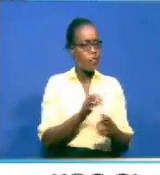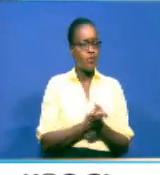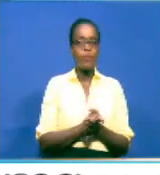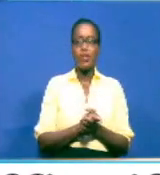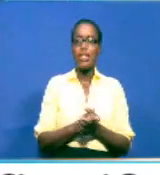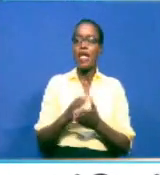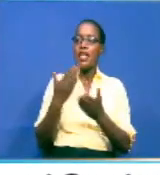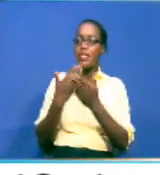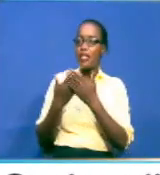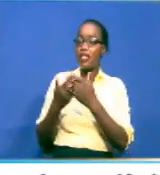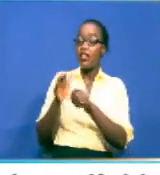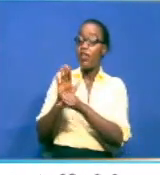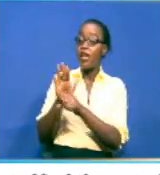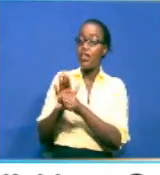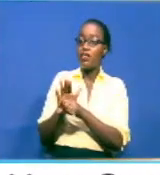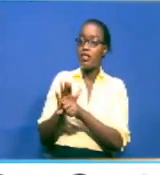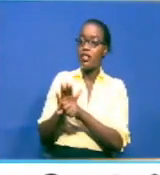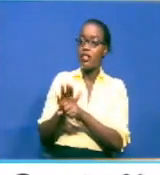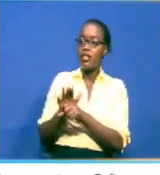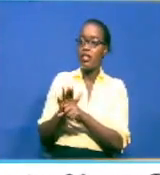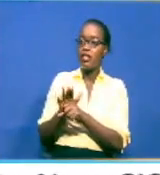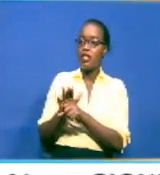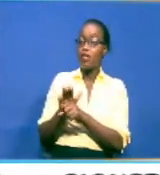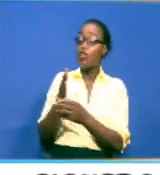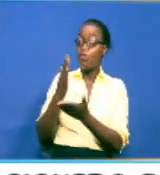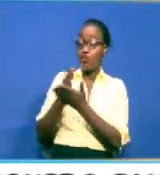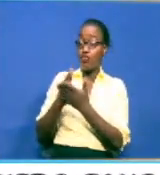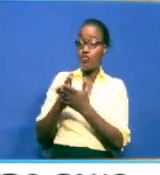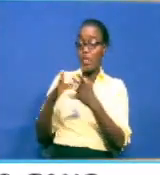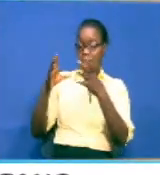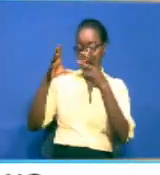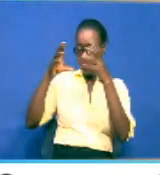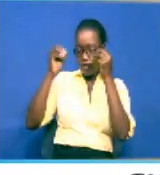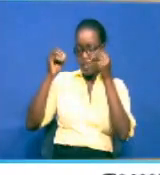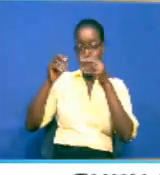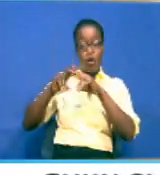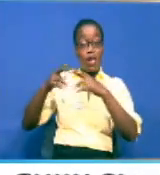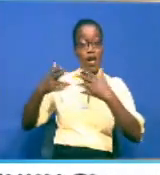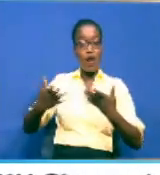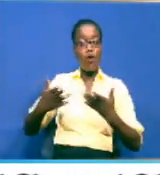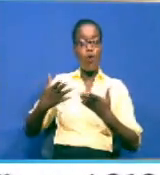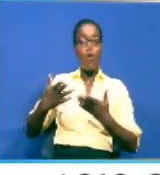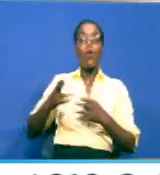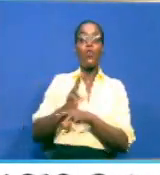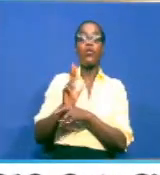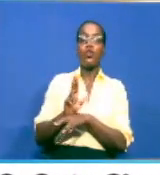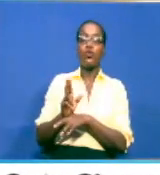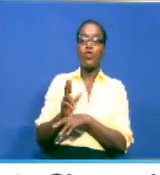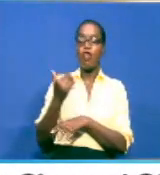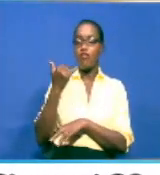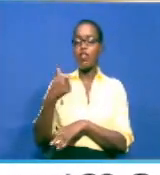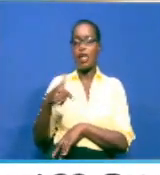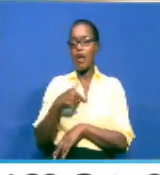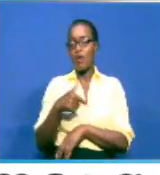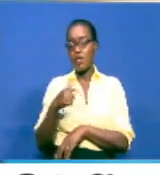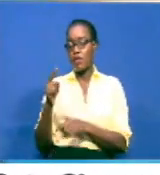you very much, Purity. That there is a concept on how we need to handle our mobile phones. But first of